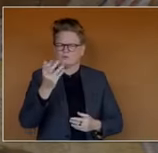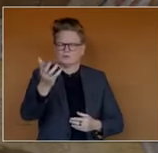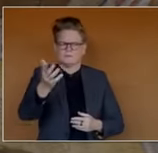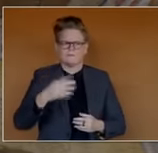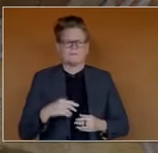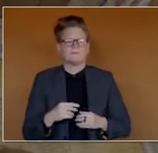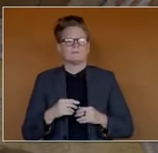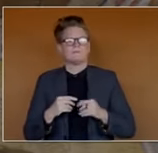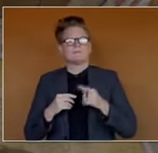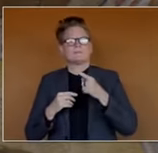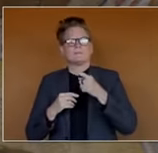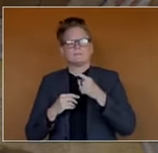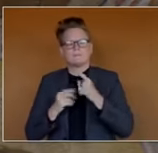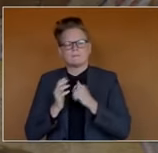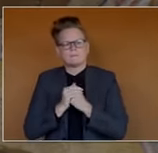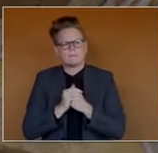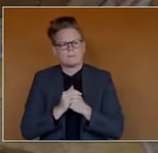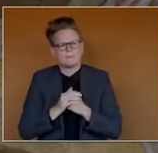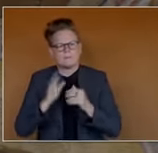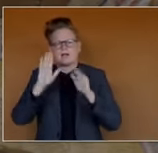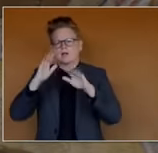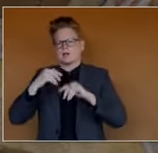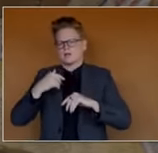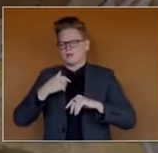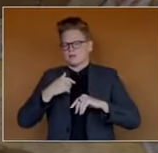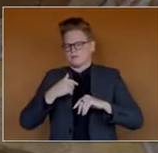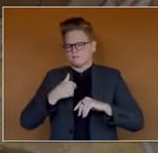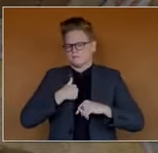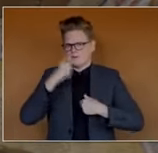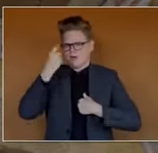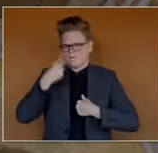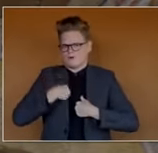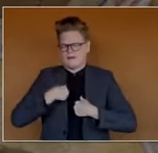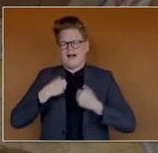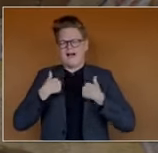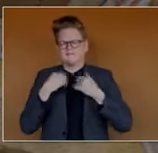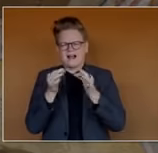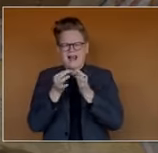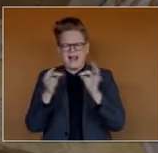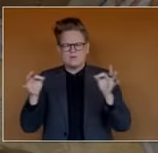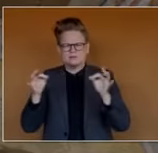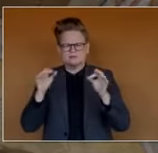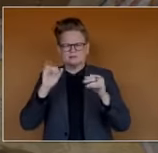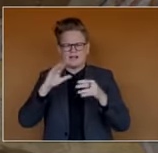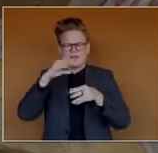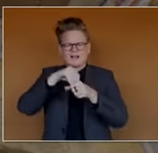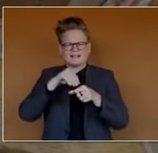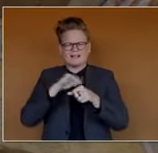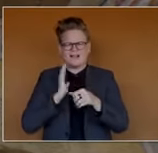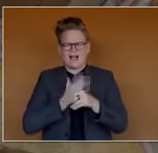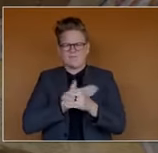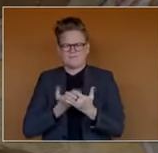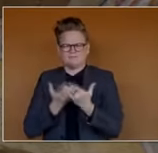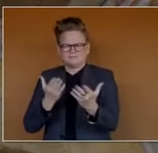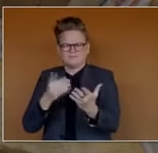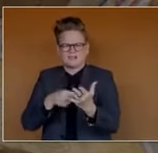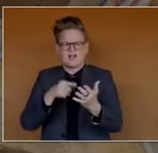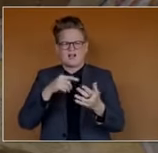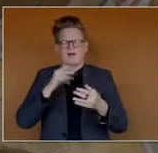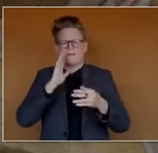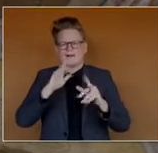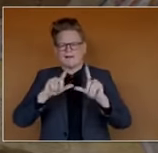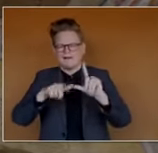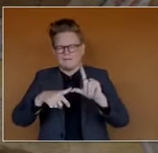government. That's due to expire in a number of months. We'll work with the legislature through a very deliberative process, similar to the two